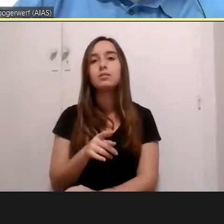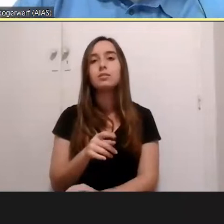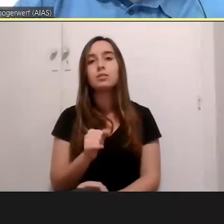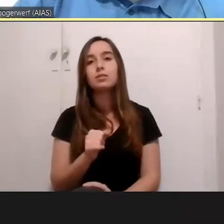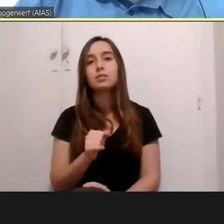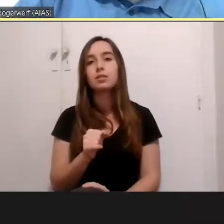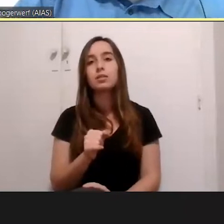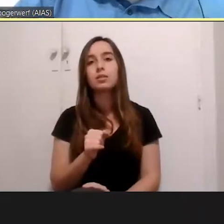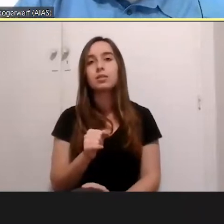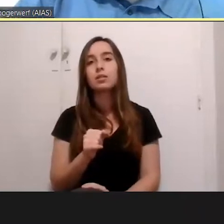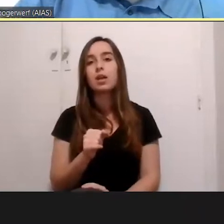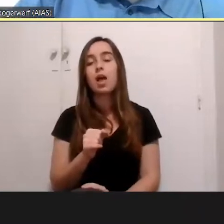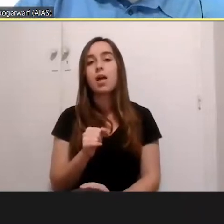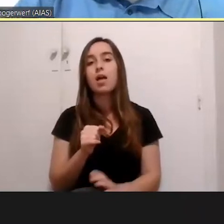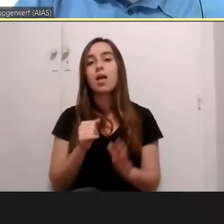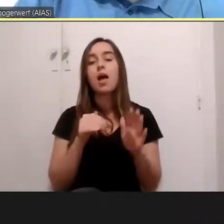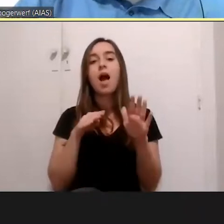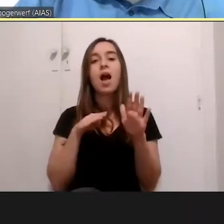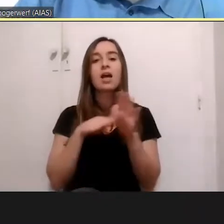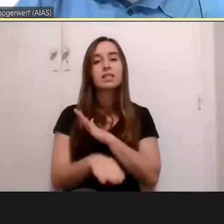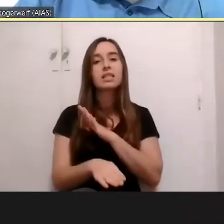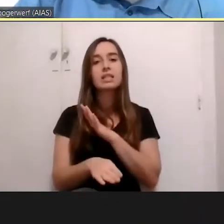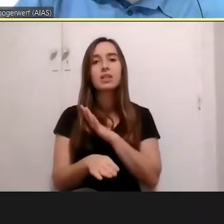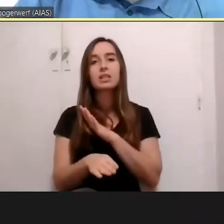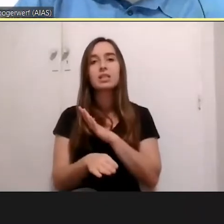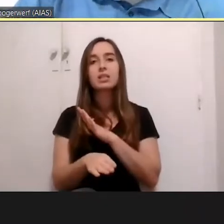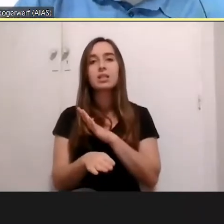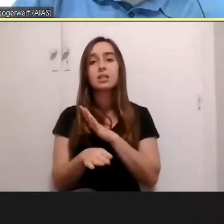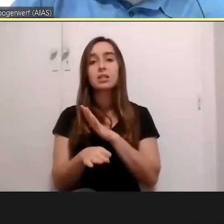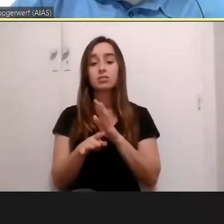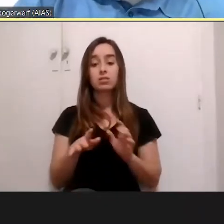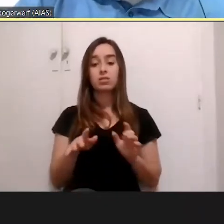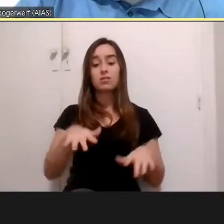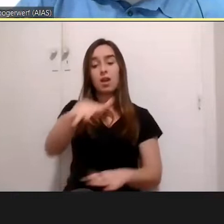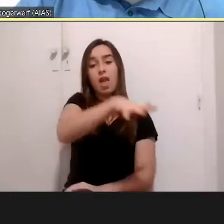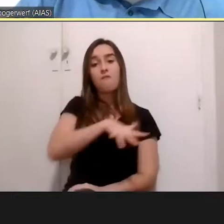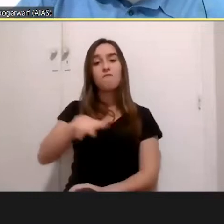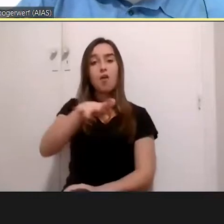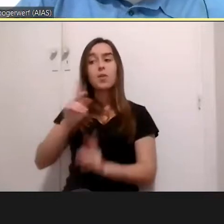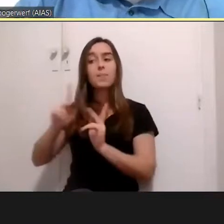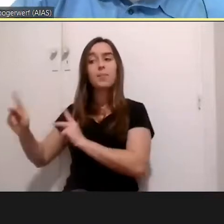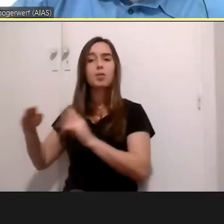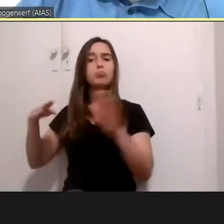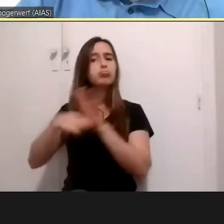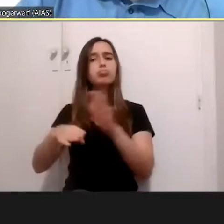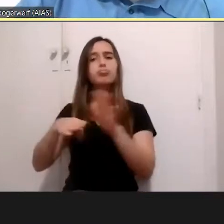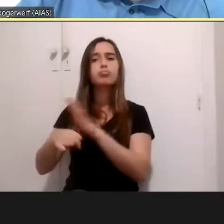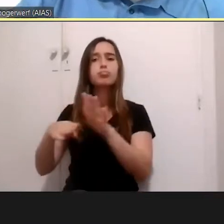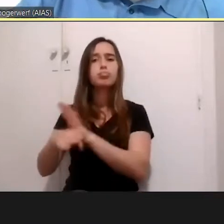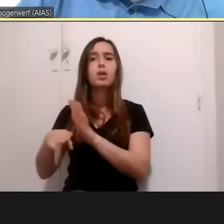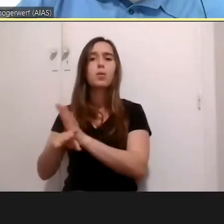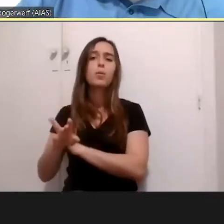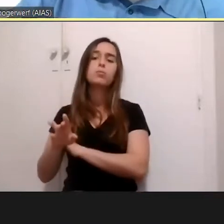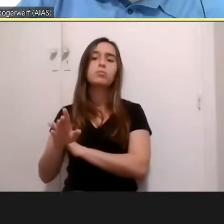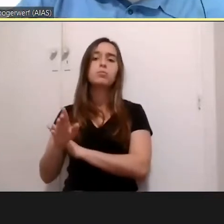product, device, or a service or environment is available to as many people as possible. And that's closely what has been